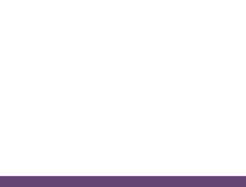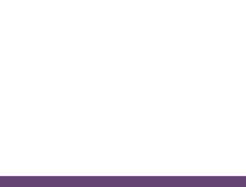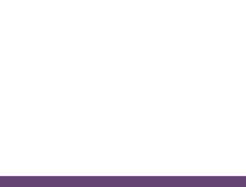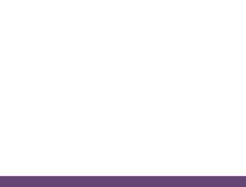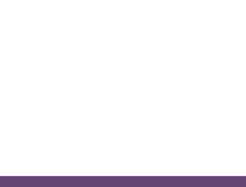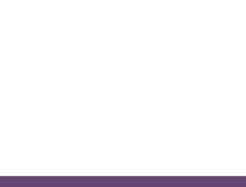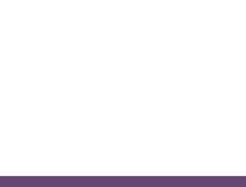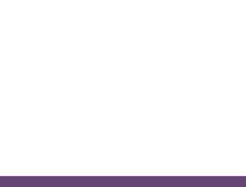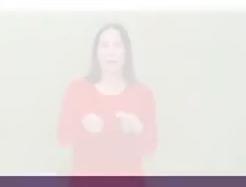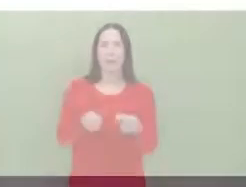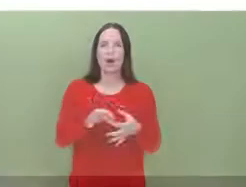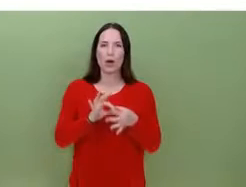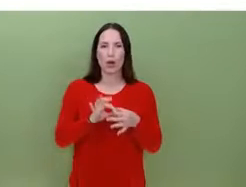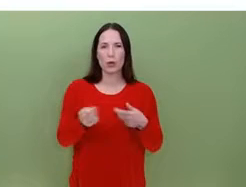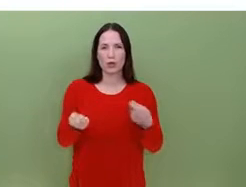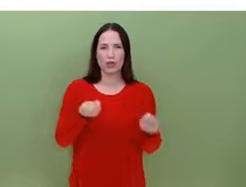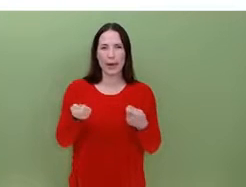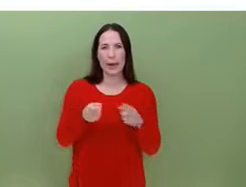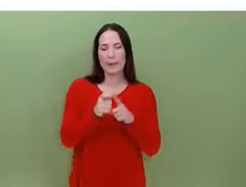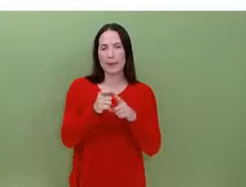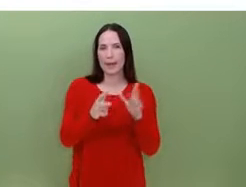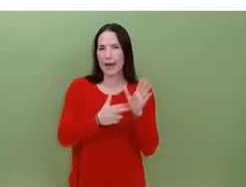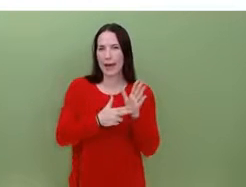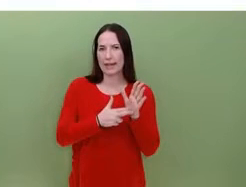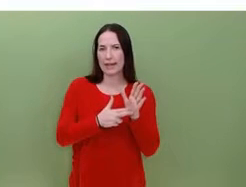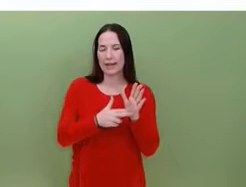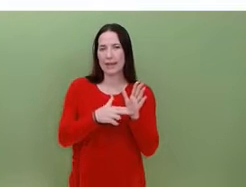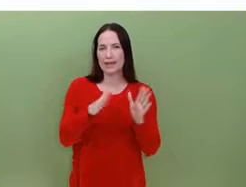the co-chair of the PPN in the Southwest.